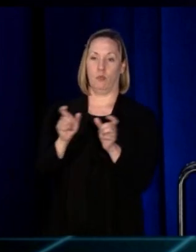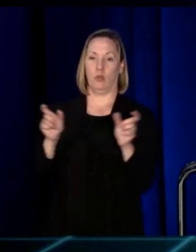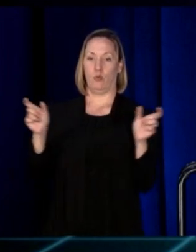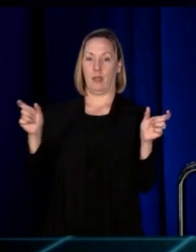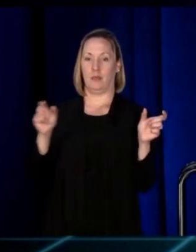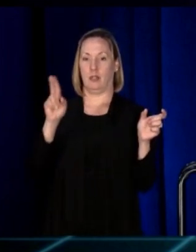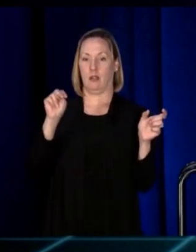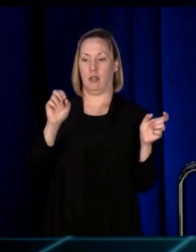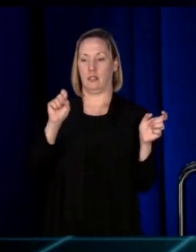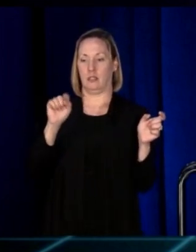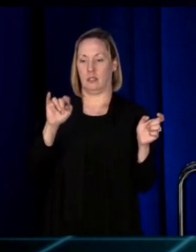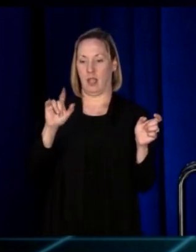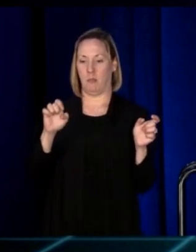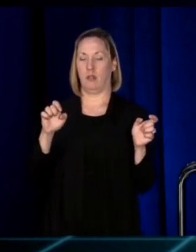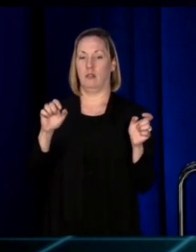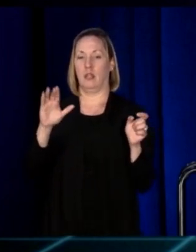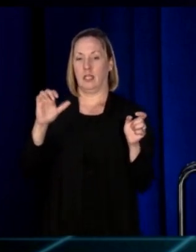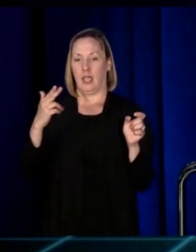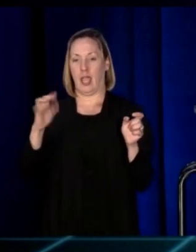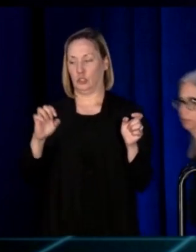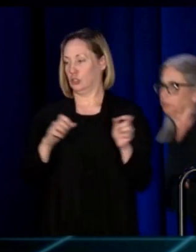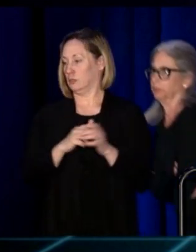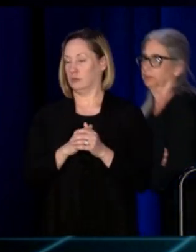cache. So bring unstable cache up here.